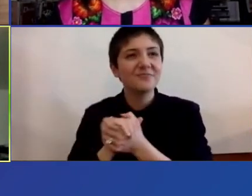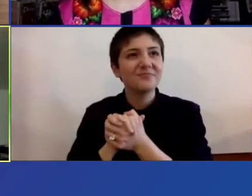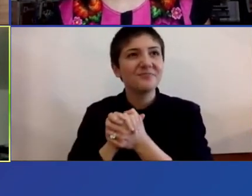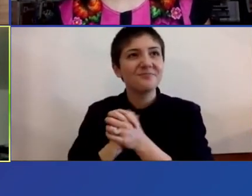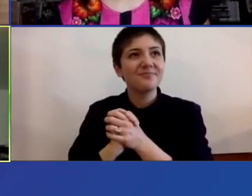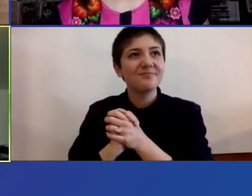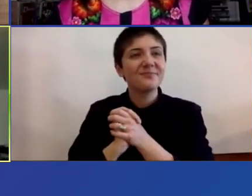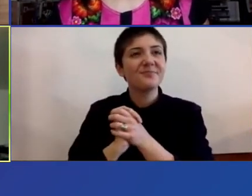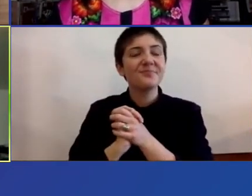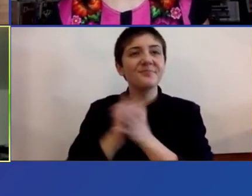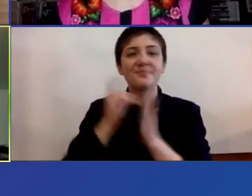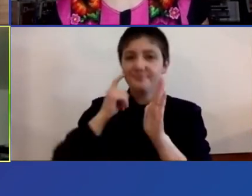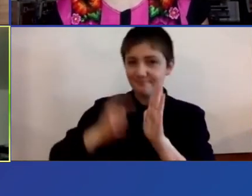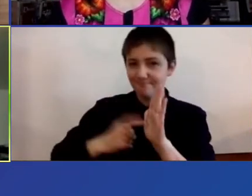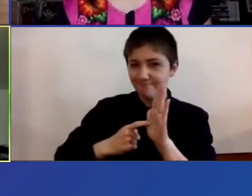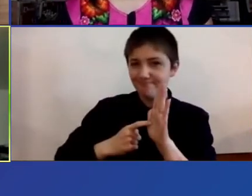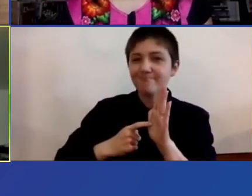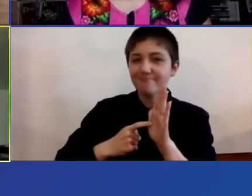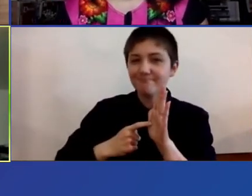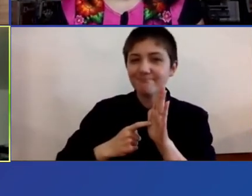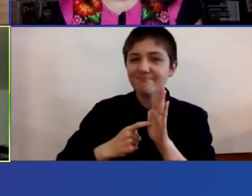that